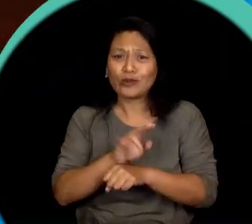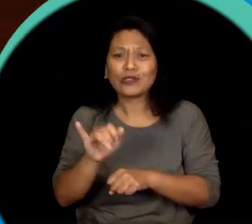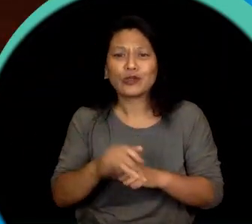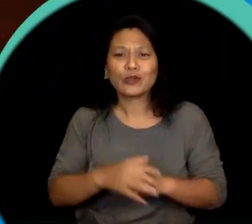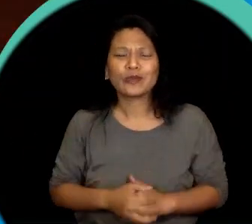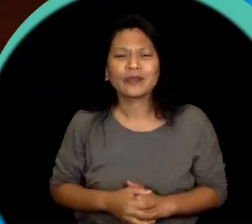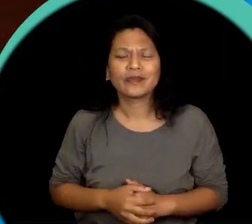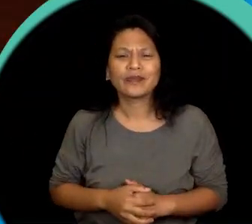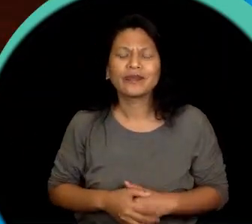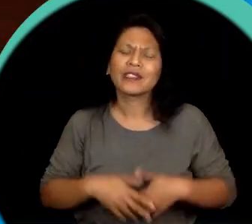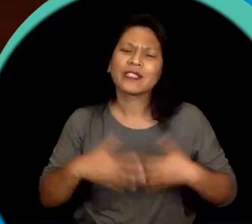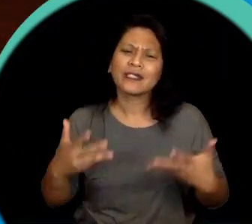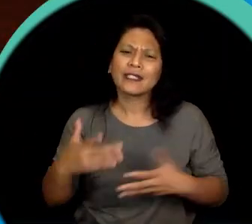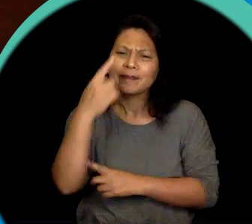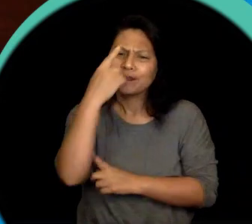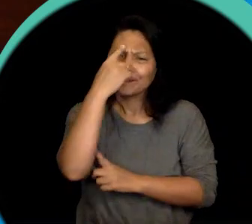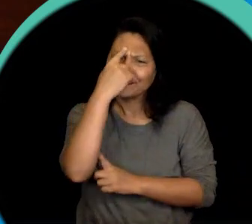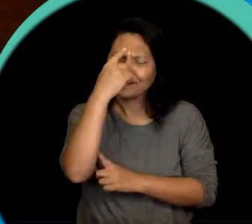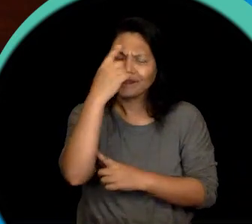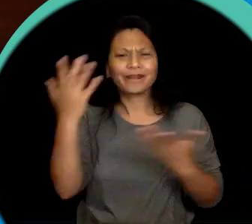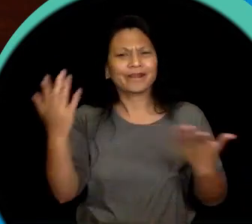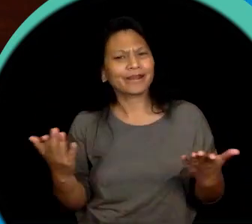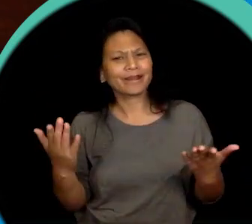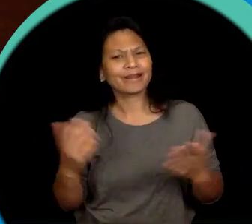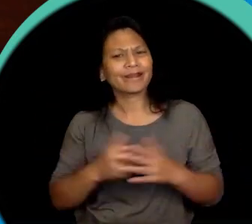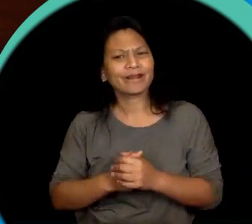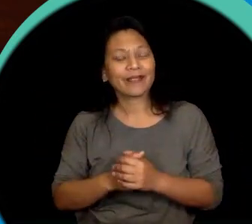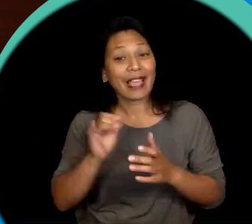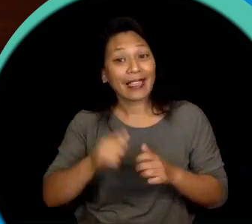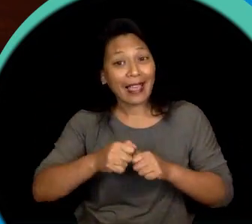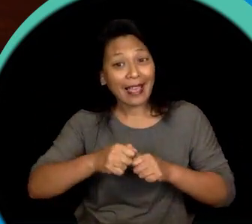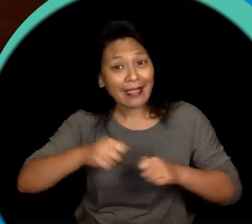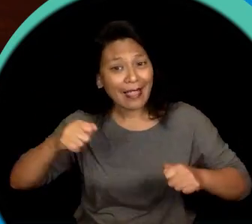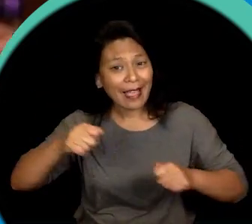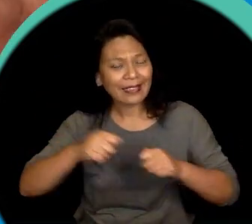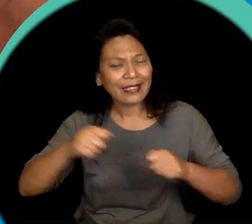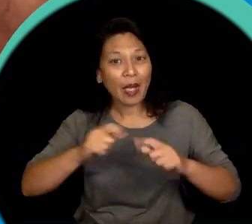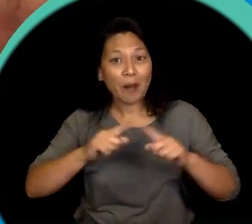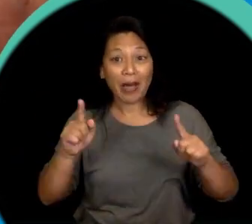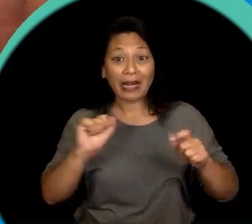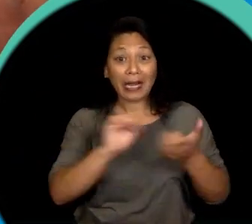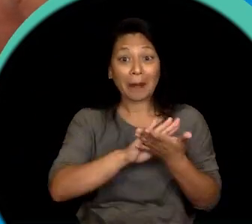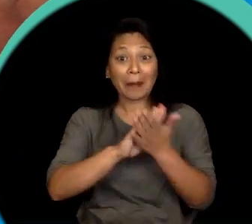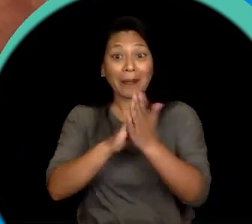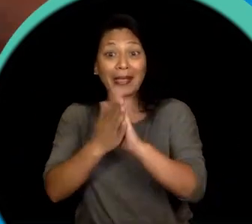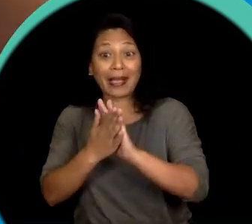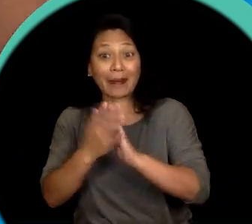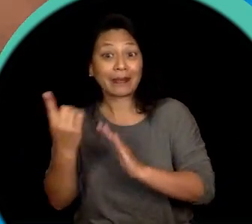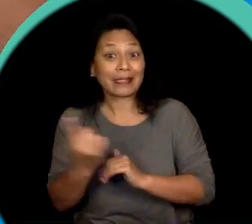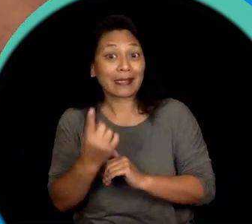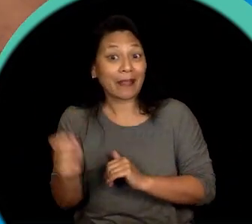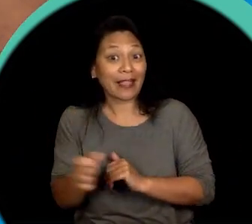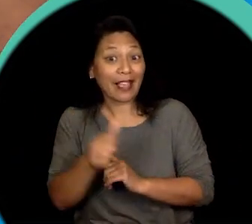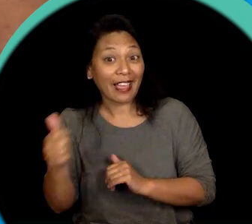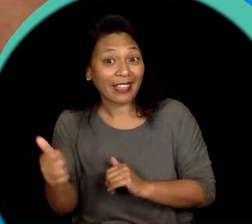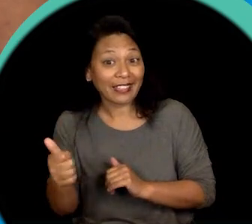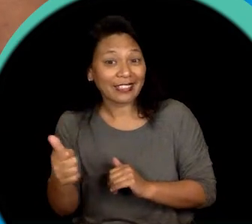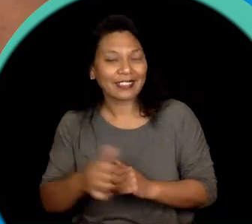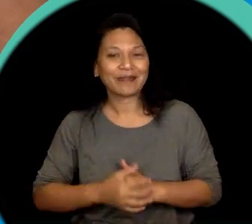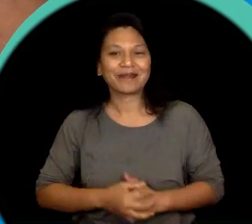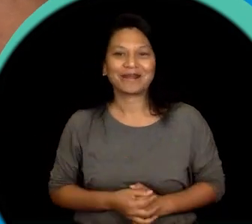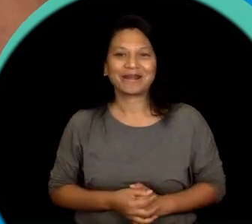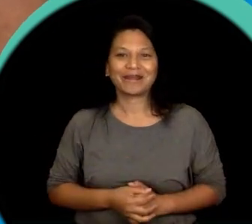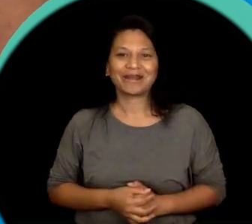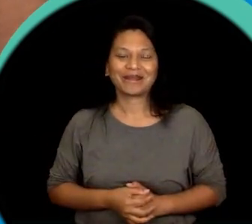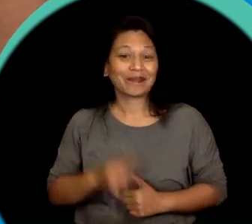well, what? Yes, it's an elastic band, but you could turn it into something. And let's see. I am